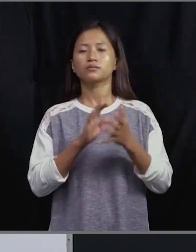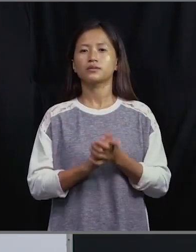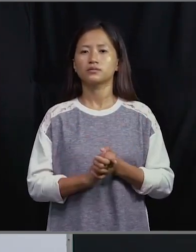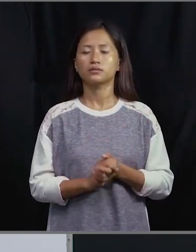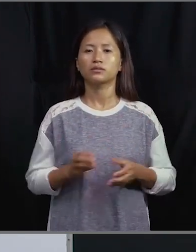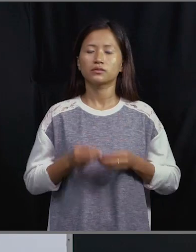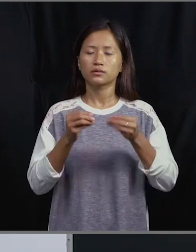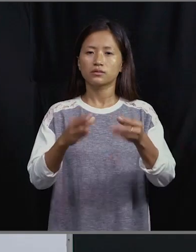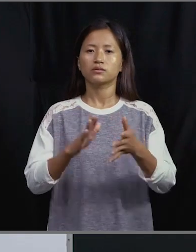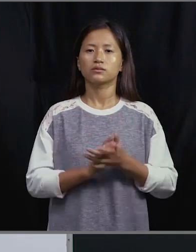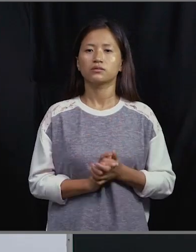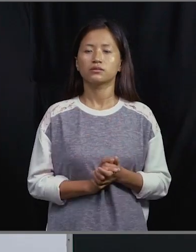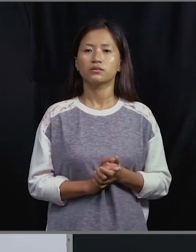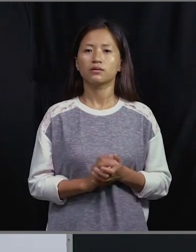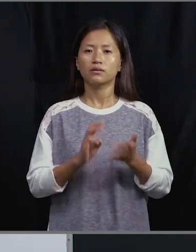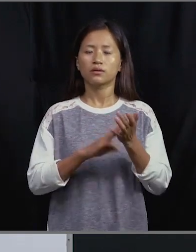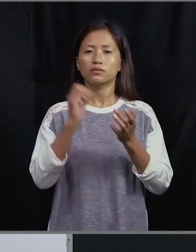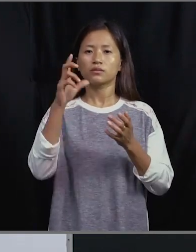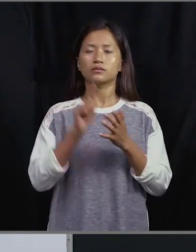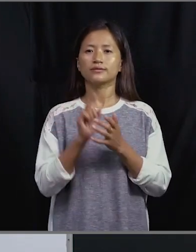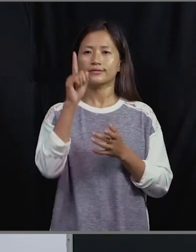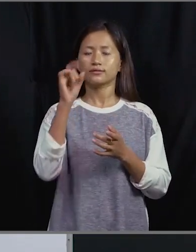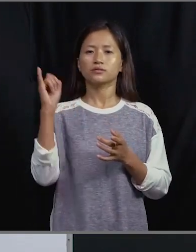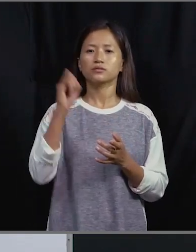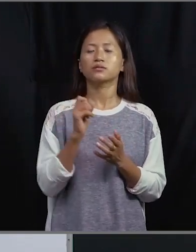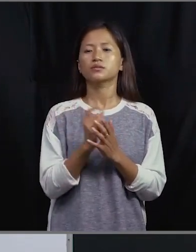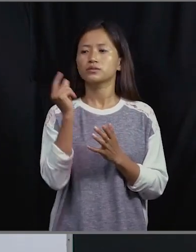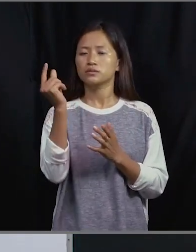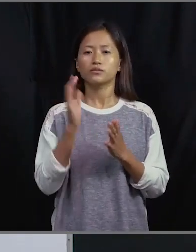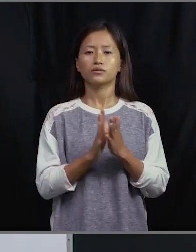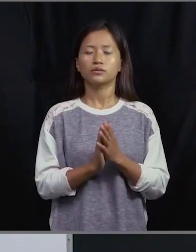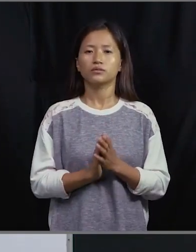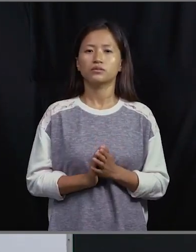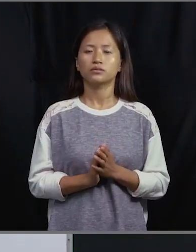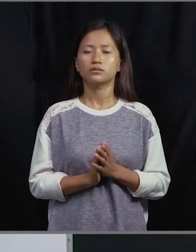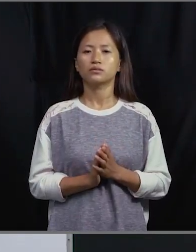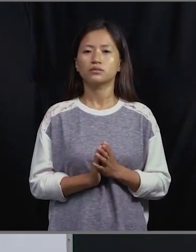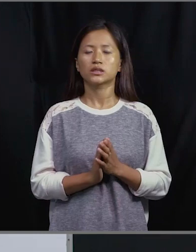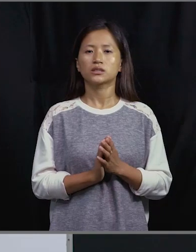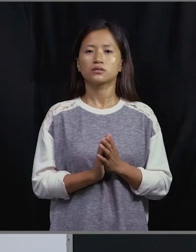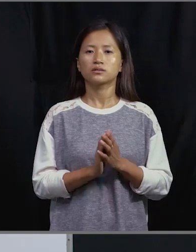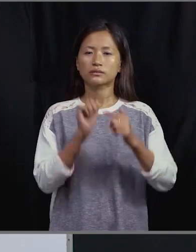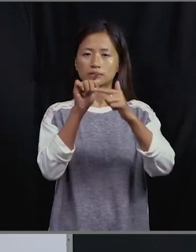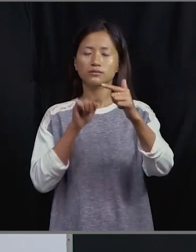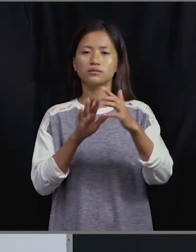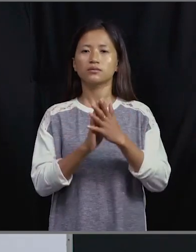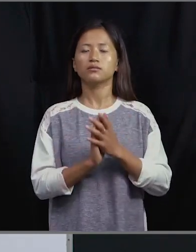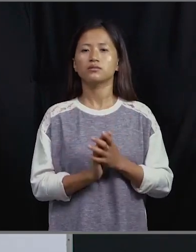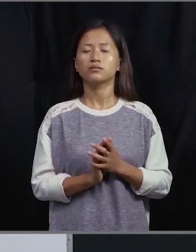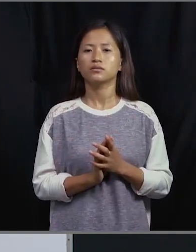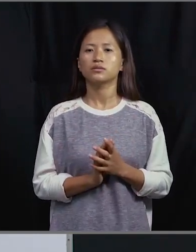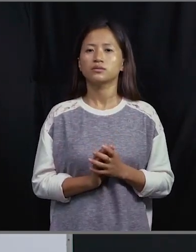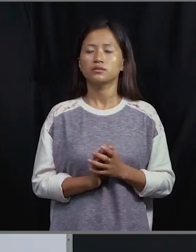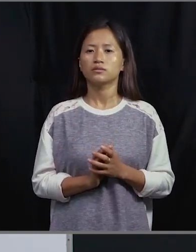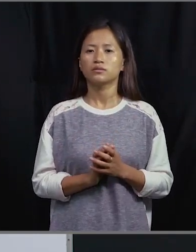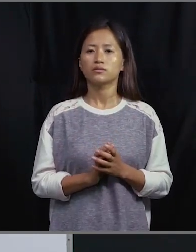Now we are given that the molecular mass is 16 atomic mass units. So this 16 is divided by the empirical formula mass,